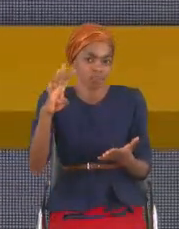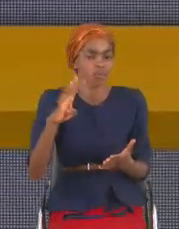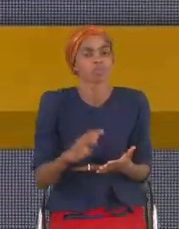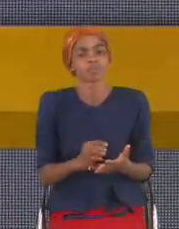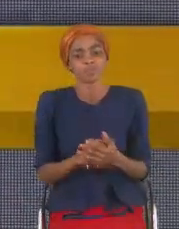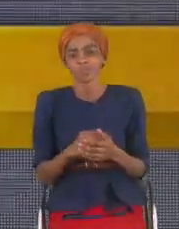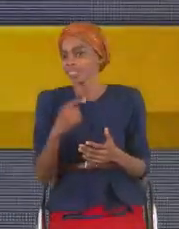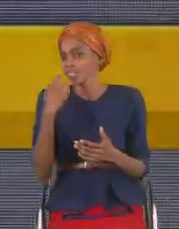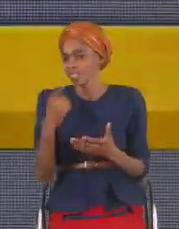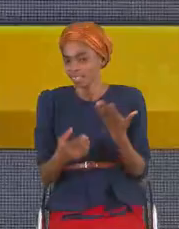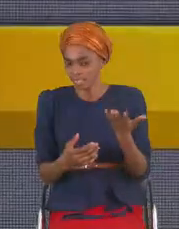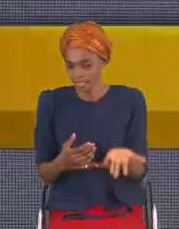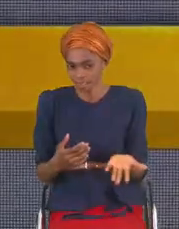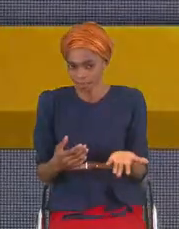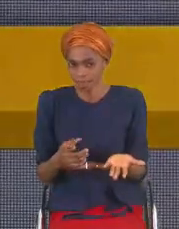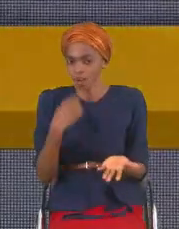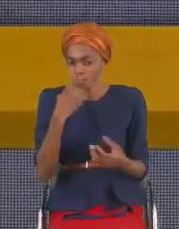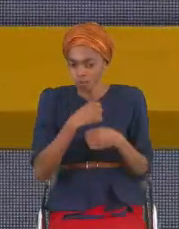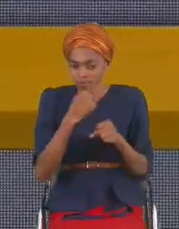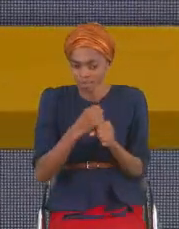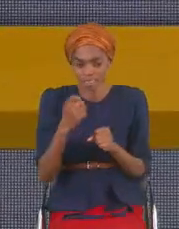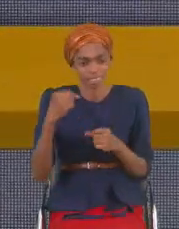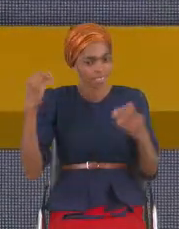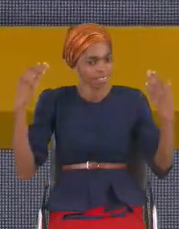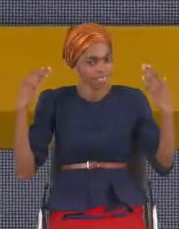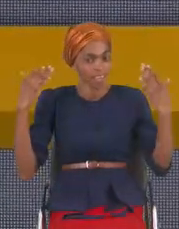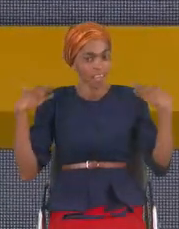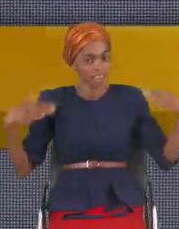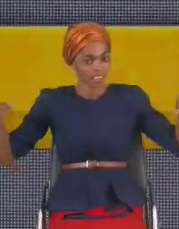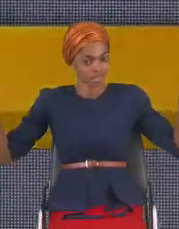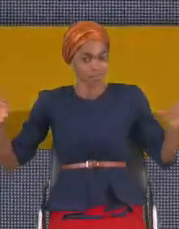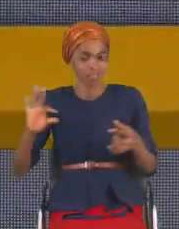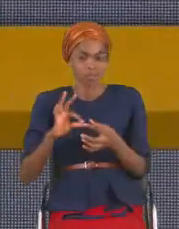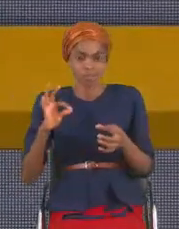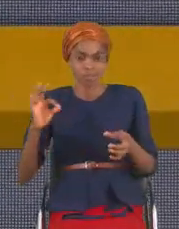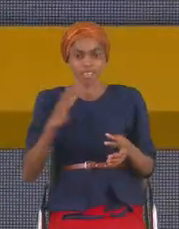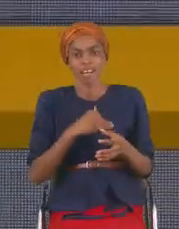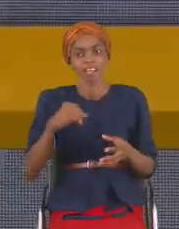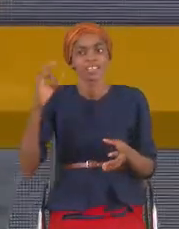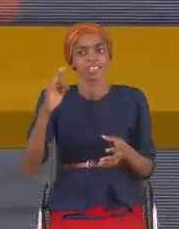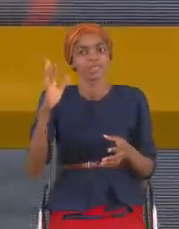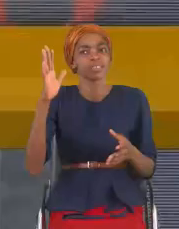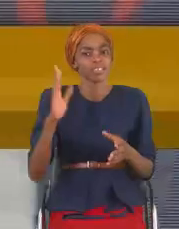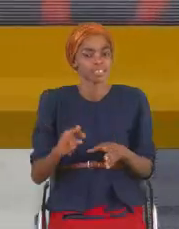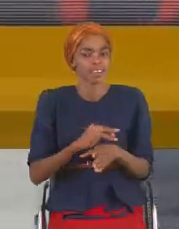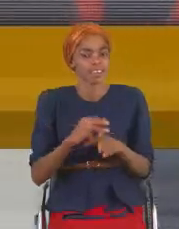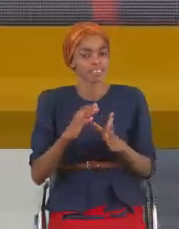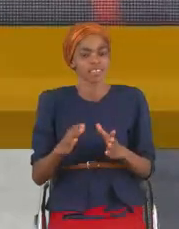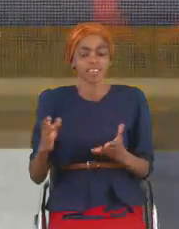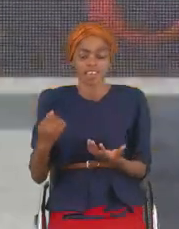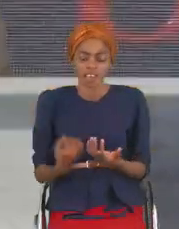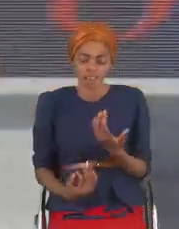4. It says, who maketh his angels spirits and his ministers a